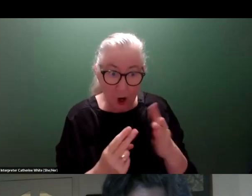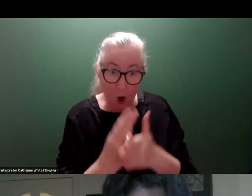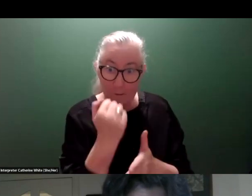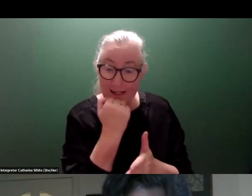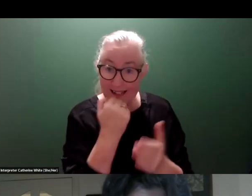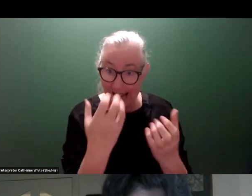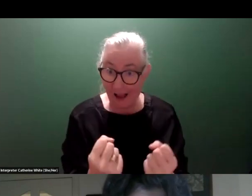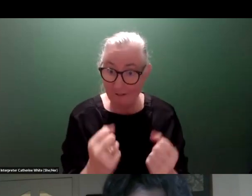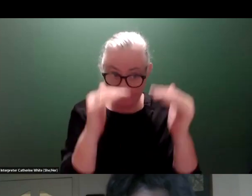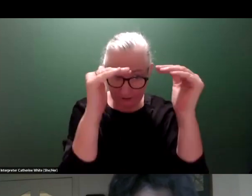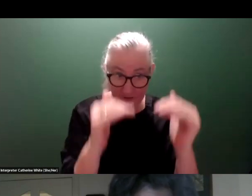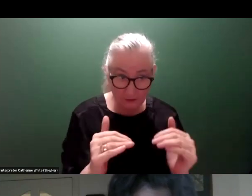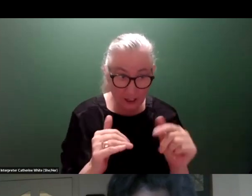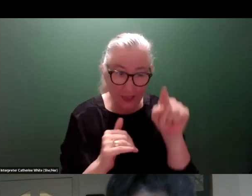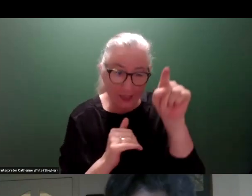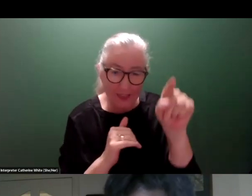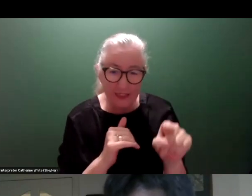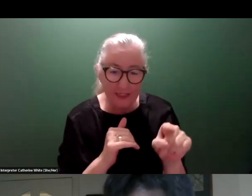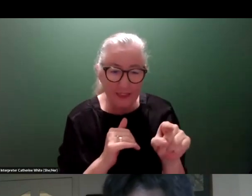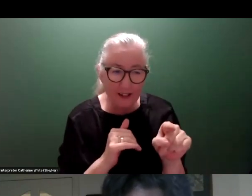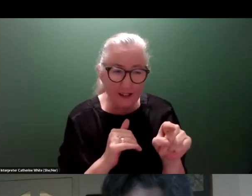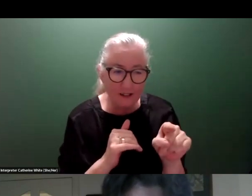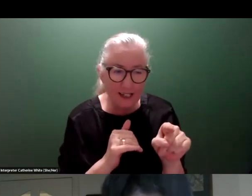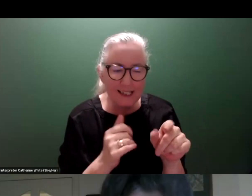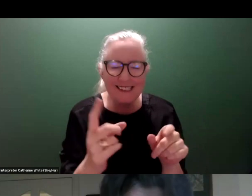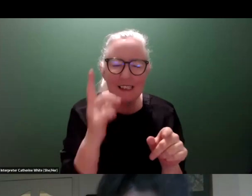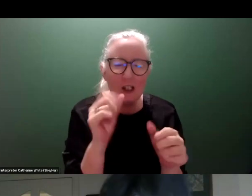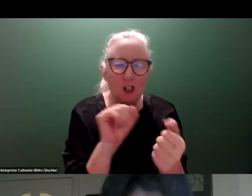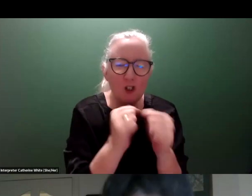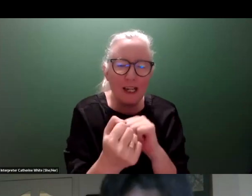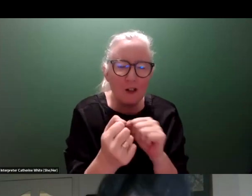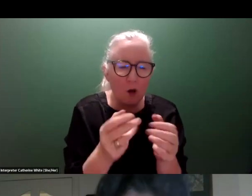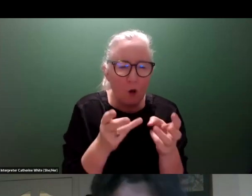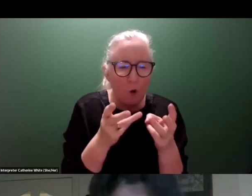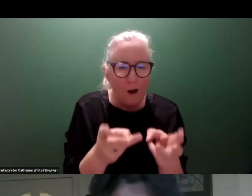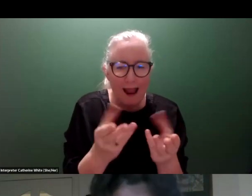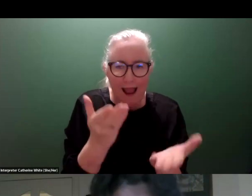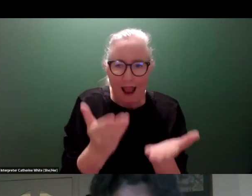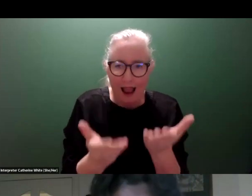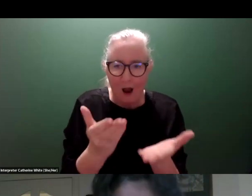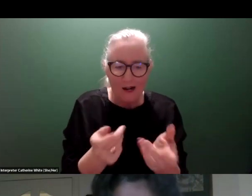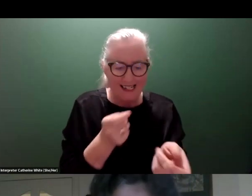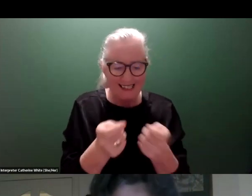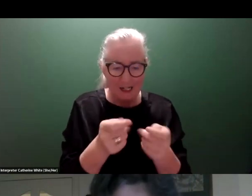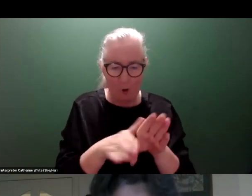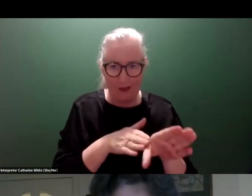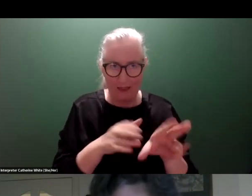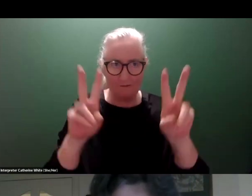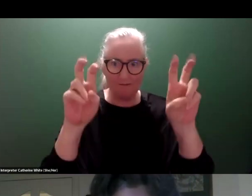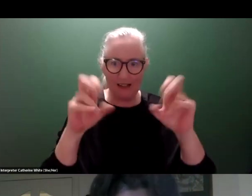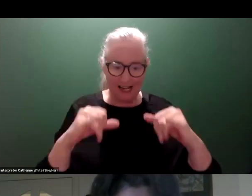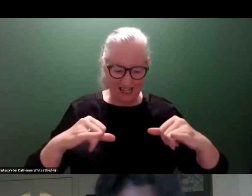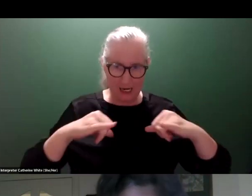They change aspects of the way in which people deal with capacity.